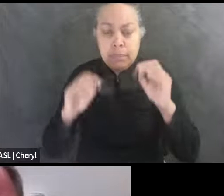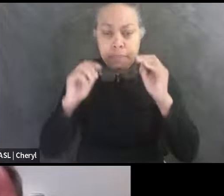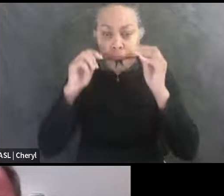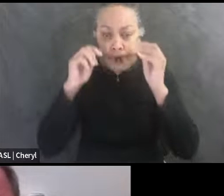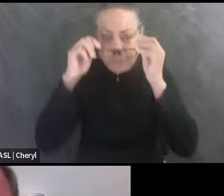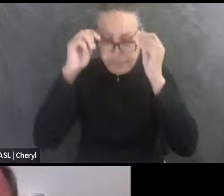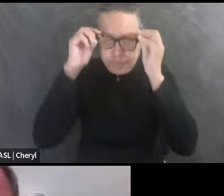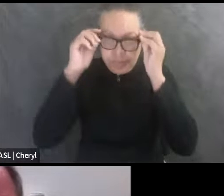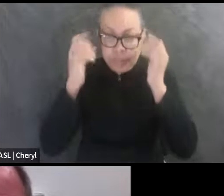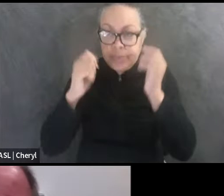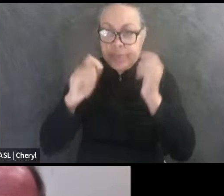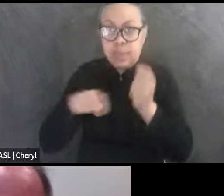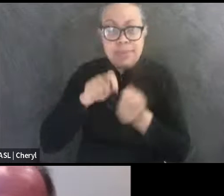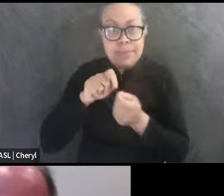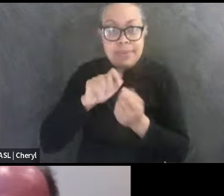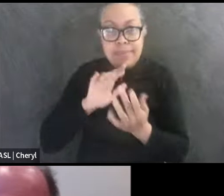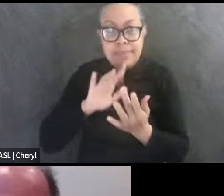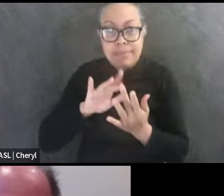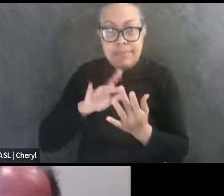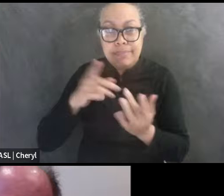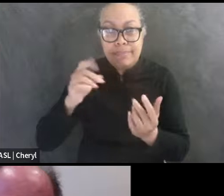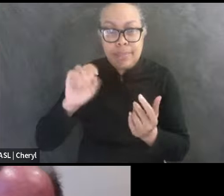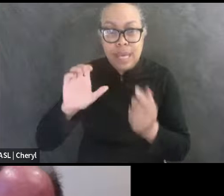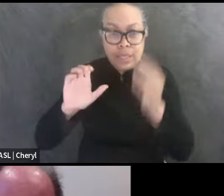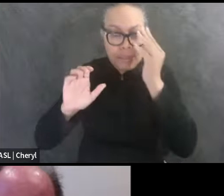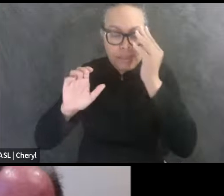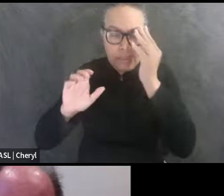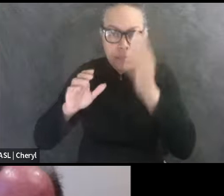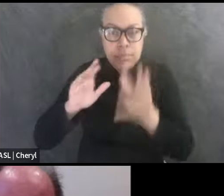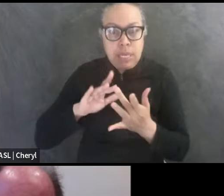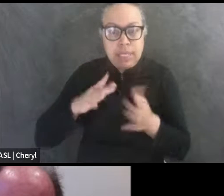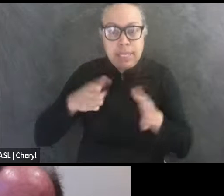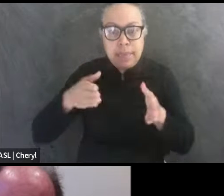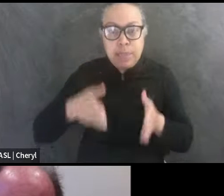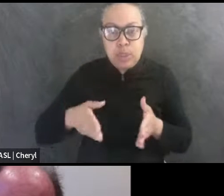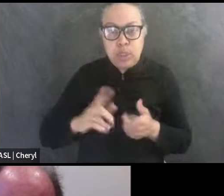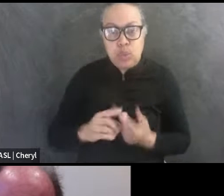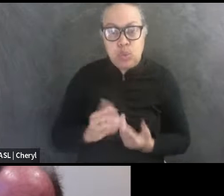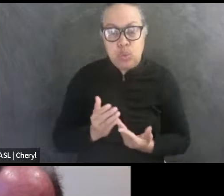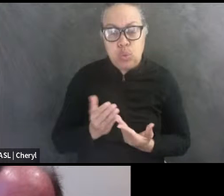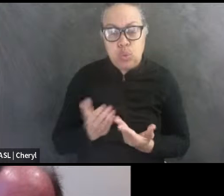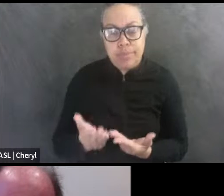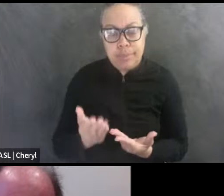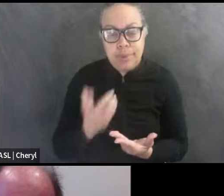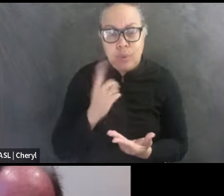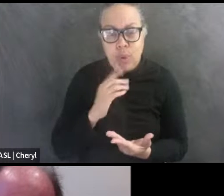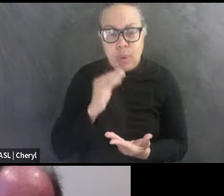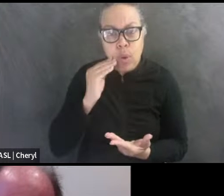Is there a particular point of contact who we should recommend the homeowner